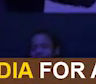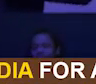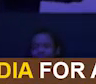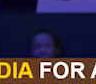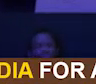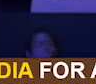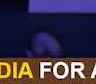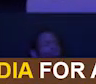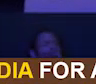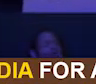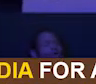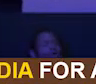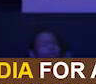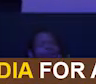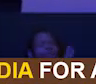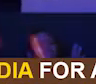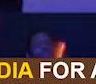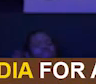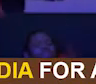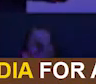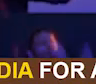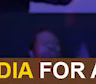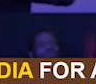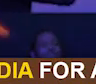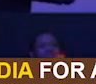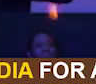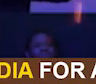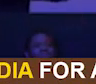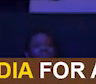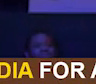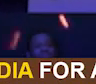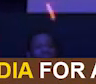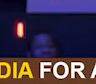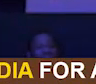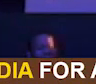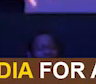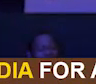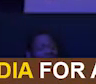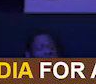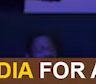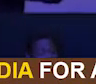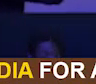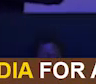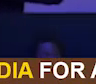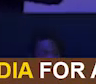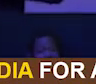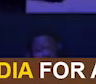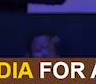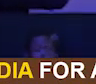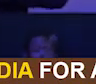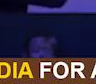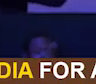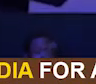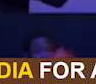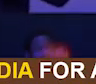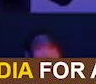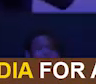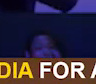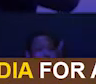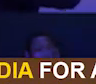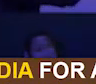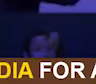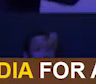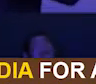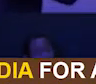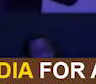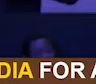you? Jesus Barabbas or Jesus who is called the Messiah? Baraba ana Yeshua wo friend